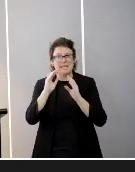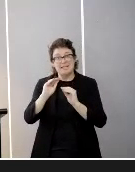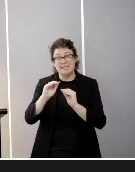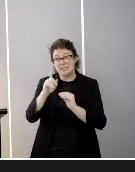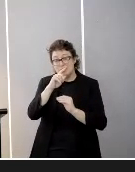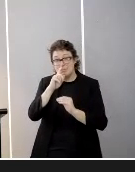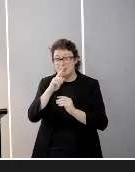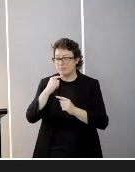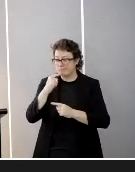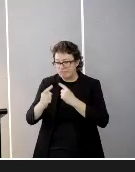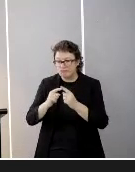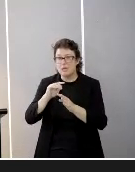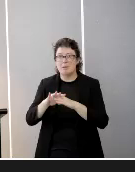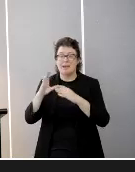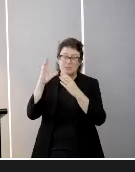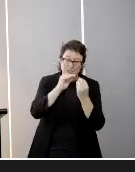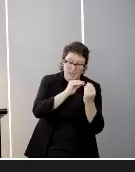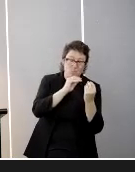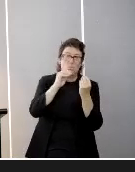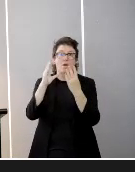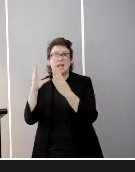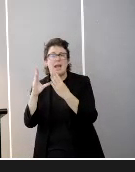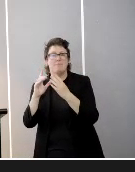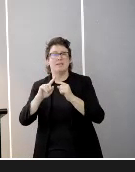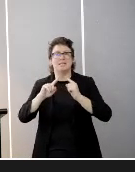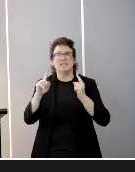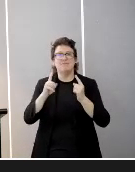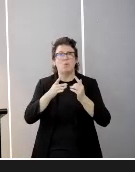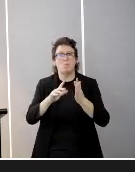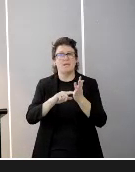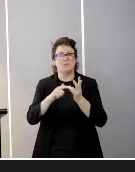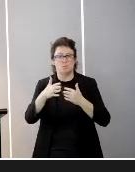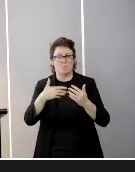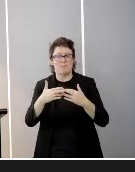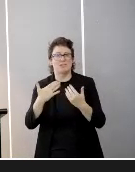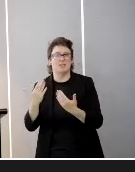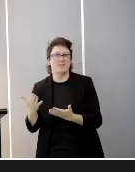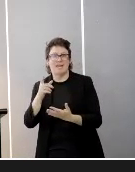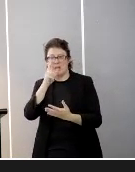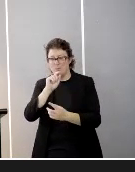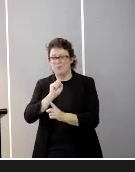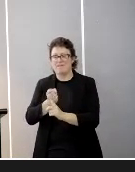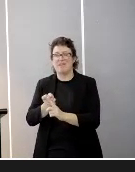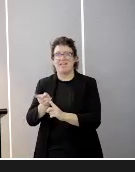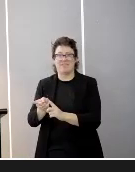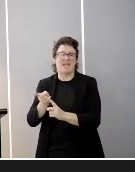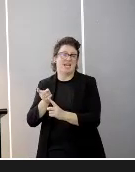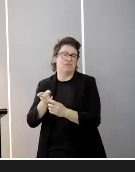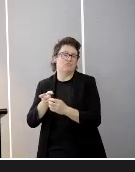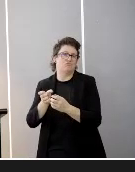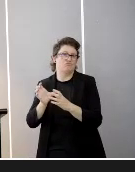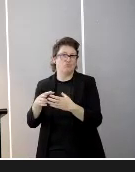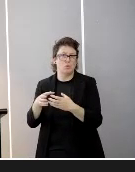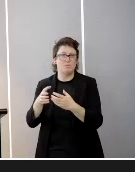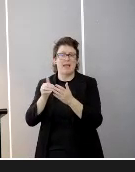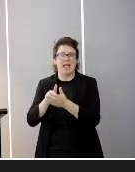kind of sleep-wake behaviors and different management strategies there, might be more effective in this group. Trying to get them to better regulate